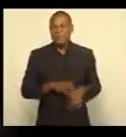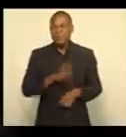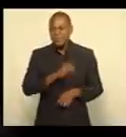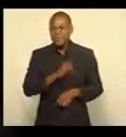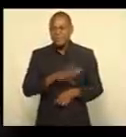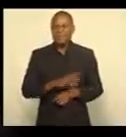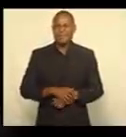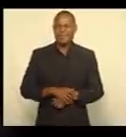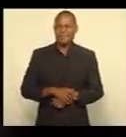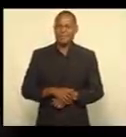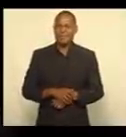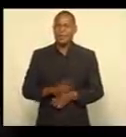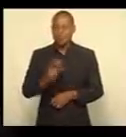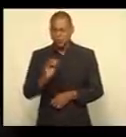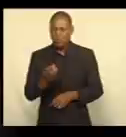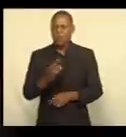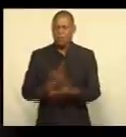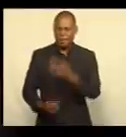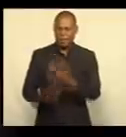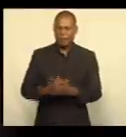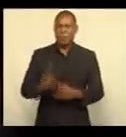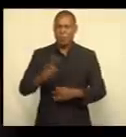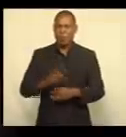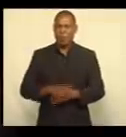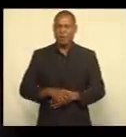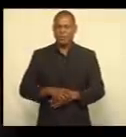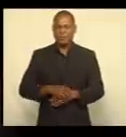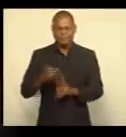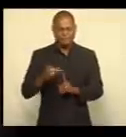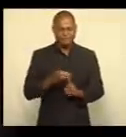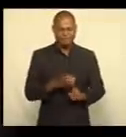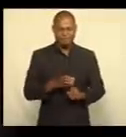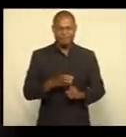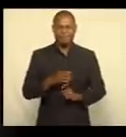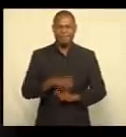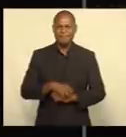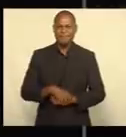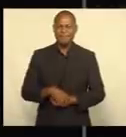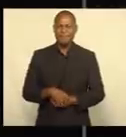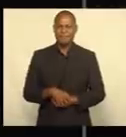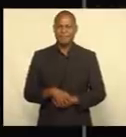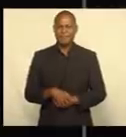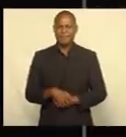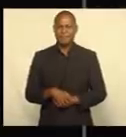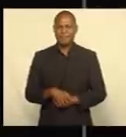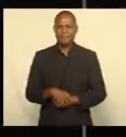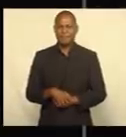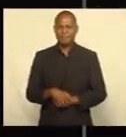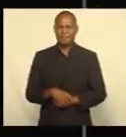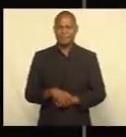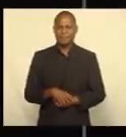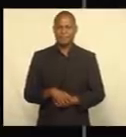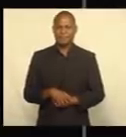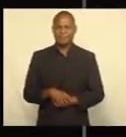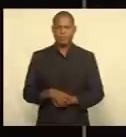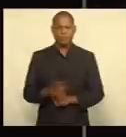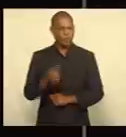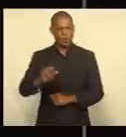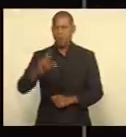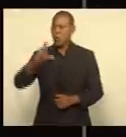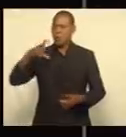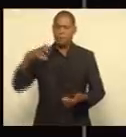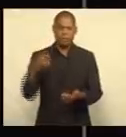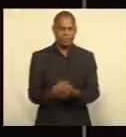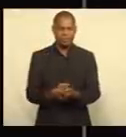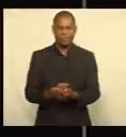approach in trying to contain the spread of COVID-19. Edwin. Naka Josiah, there is no confirmation yet on